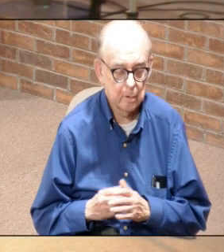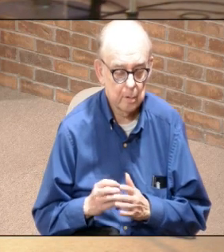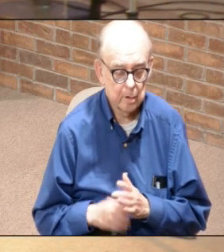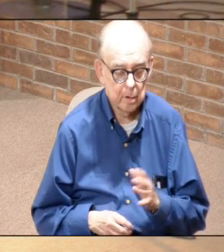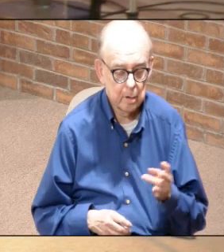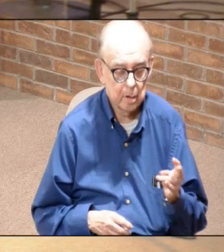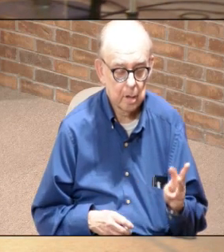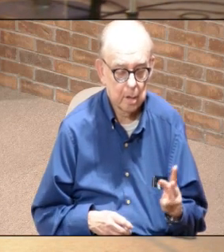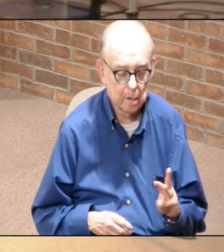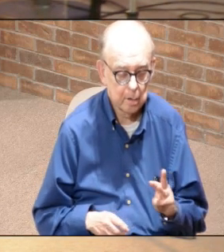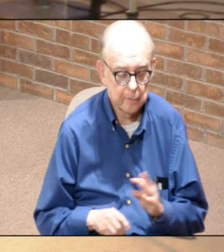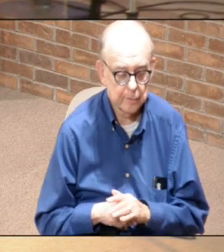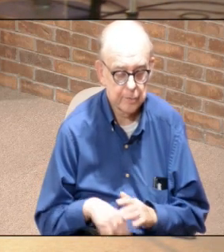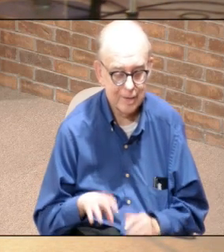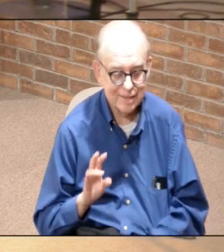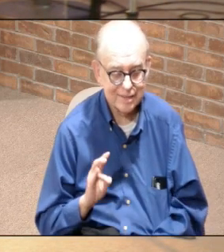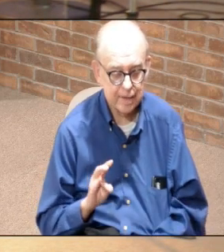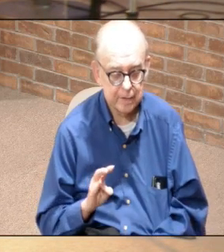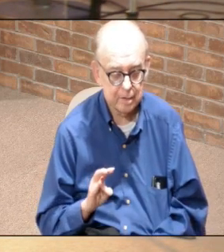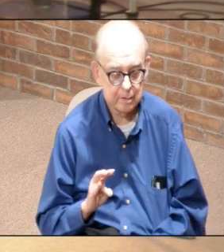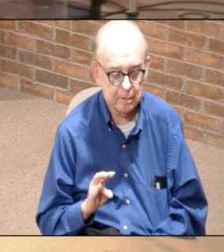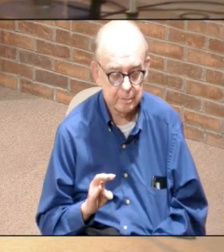chapter 16 and verse number 7.